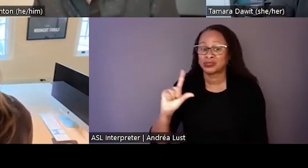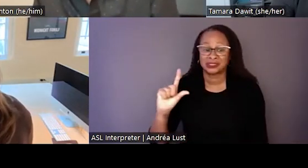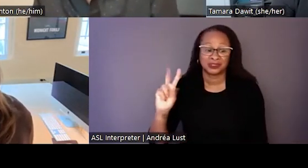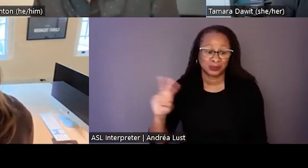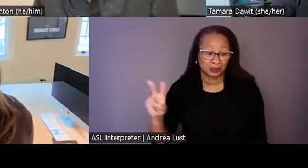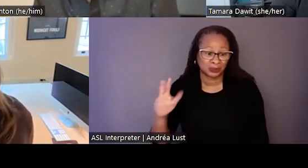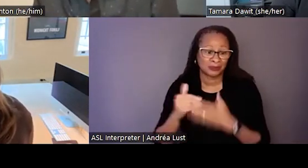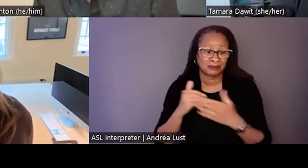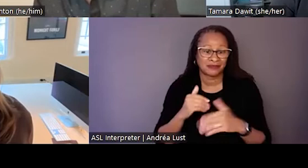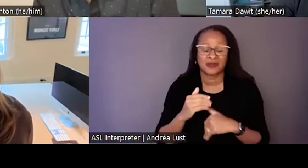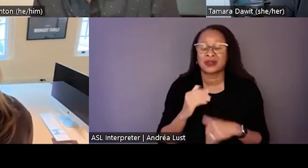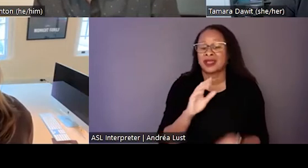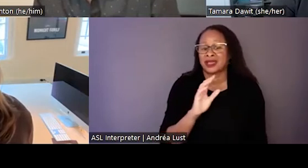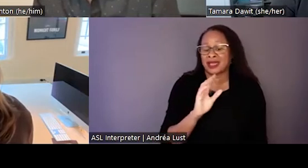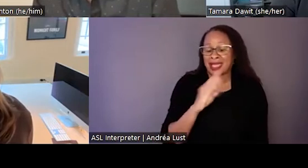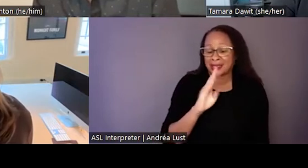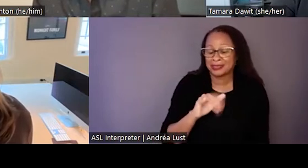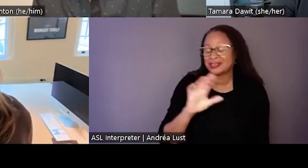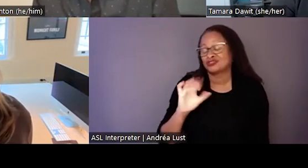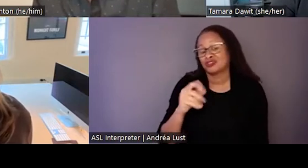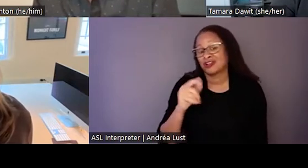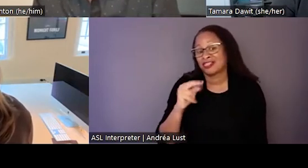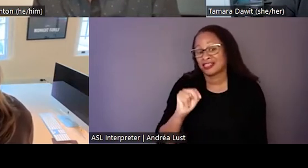team, Abby, Jonathan, Chris,